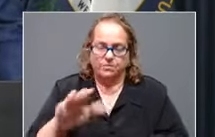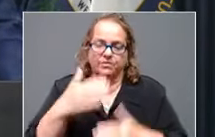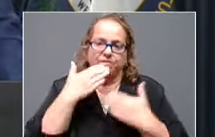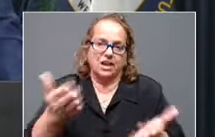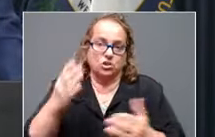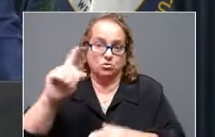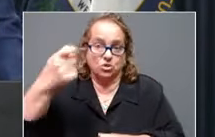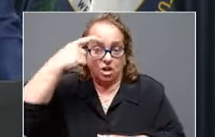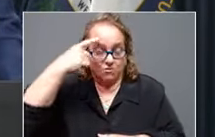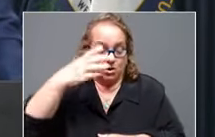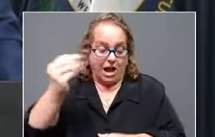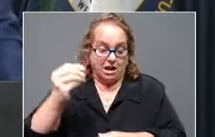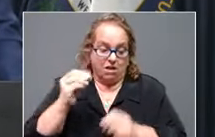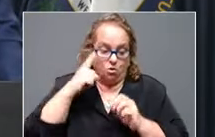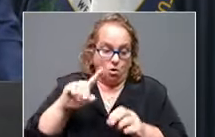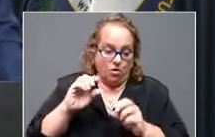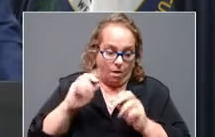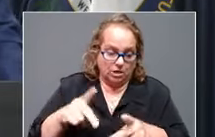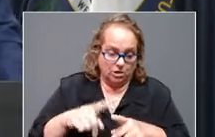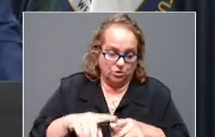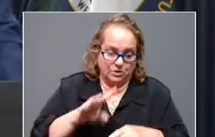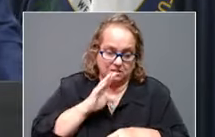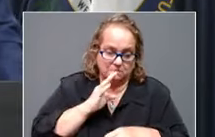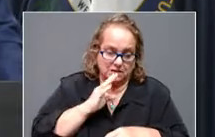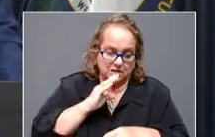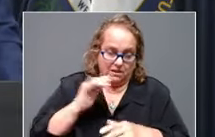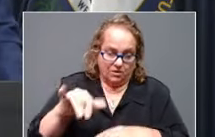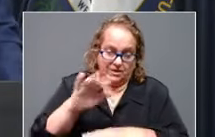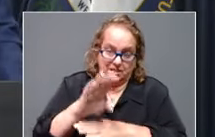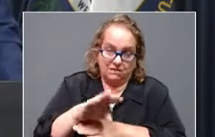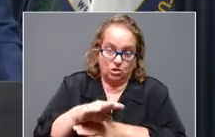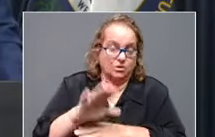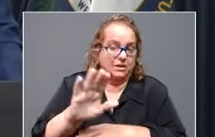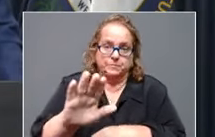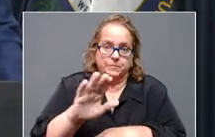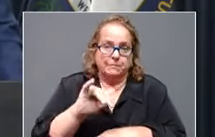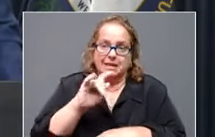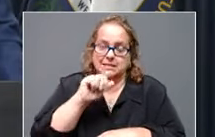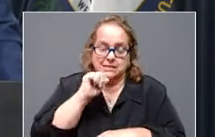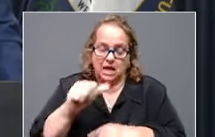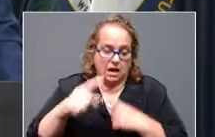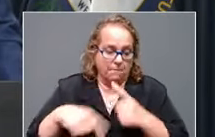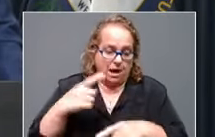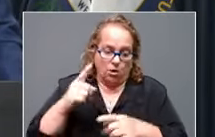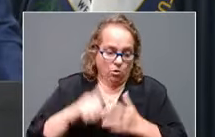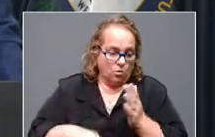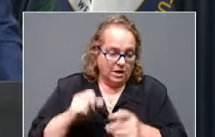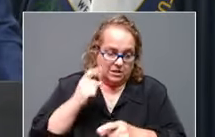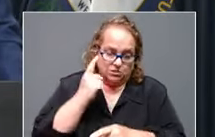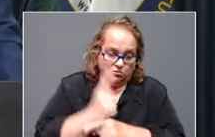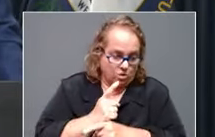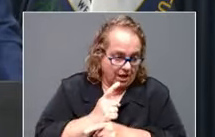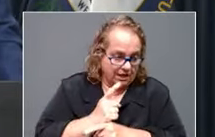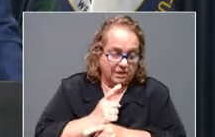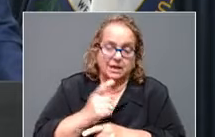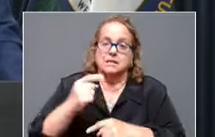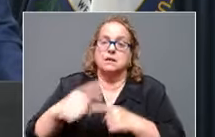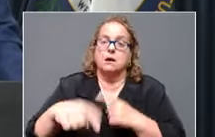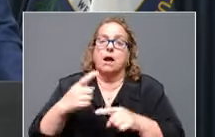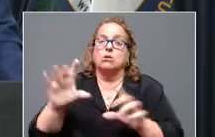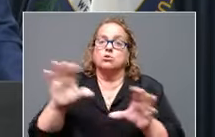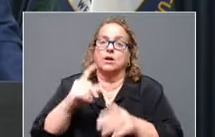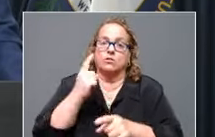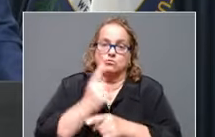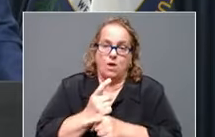started, and on behalf of the leadership of our chairperson, Ms. Gina Greathouse, we made the decision to do